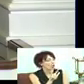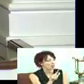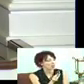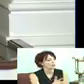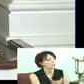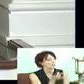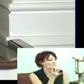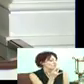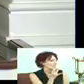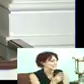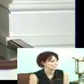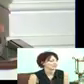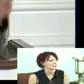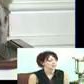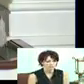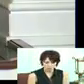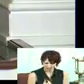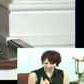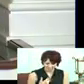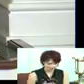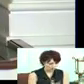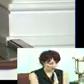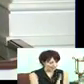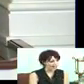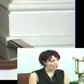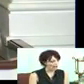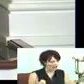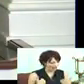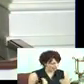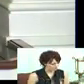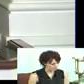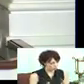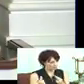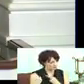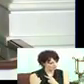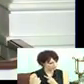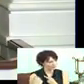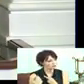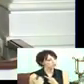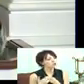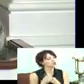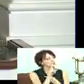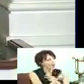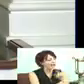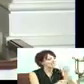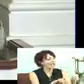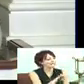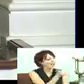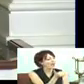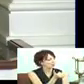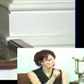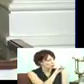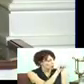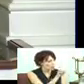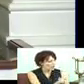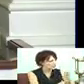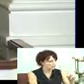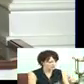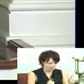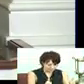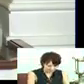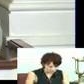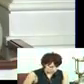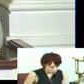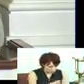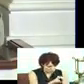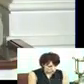to ask that one question, it brought to me the responsibility to start asking other questions. And that started me on a lifelong journey